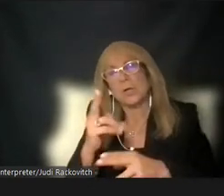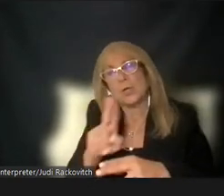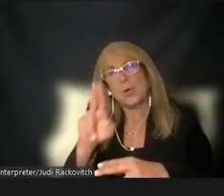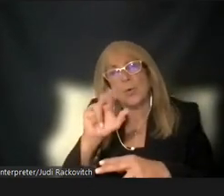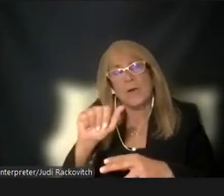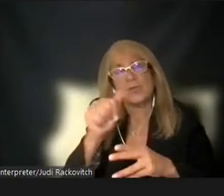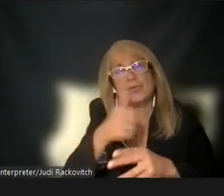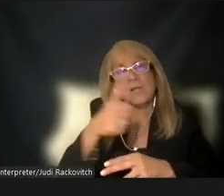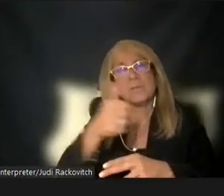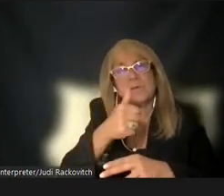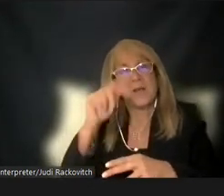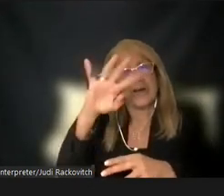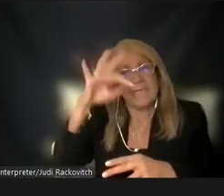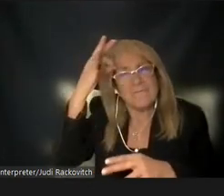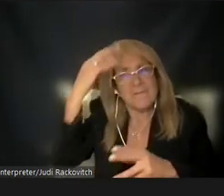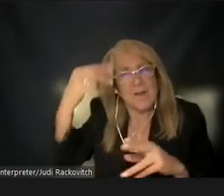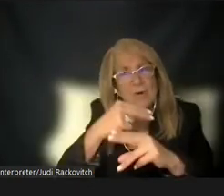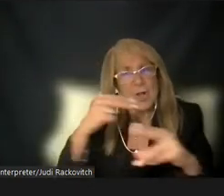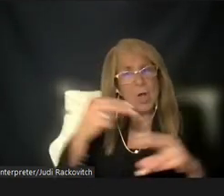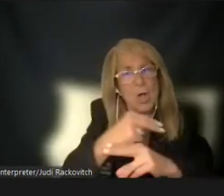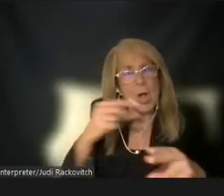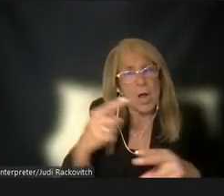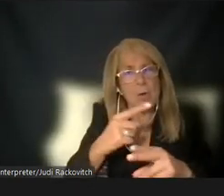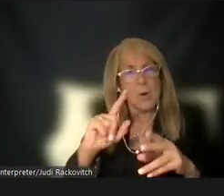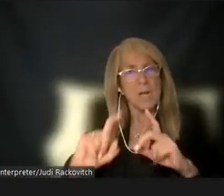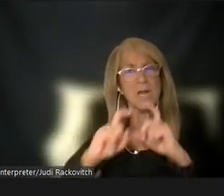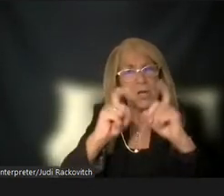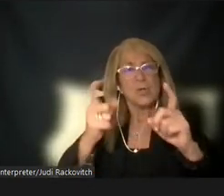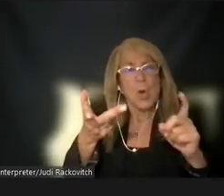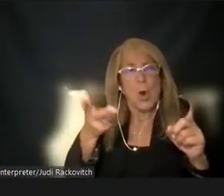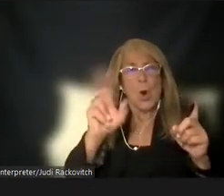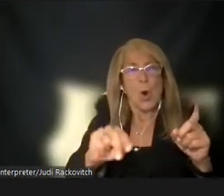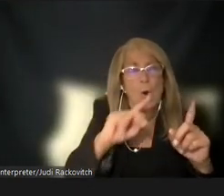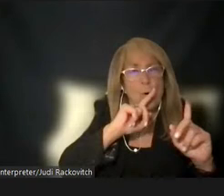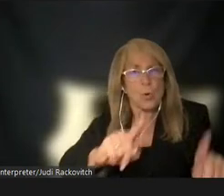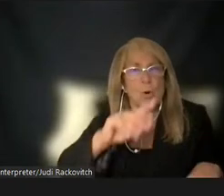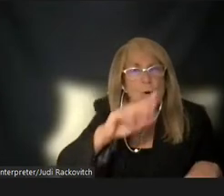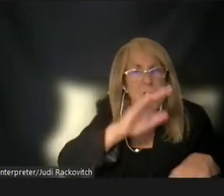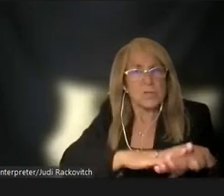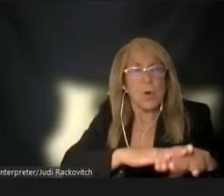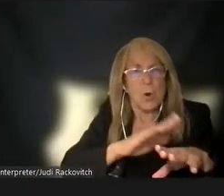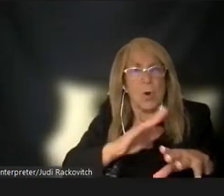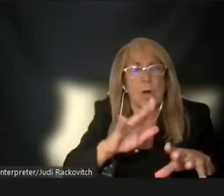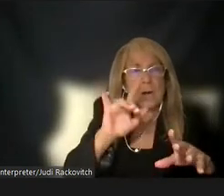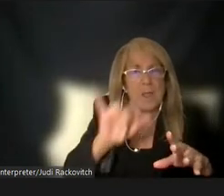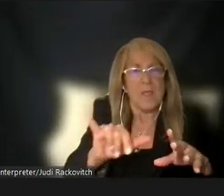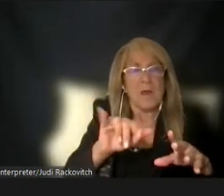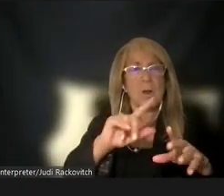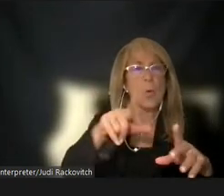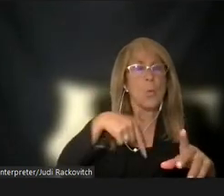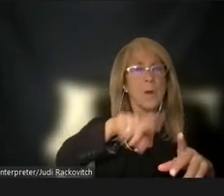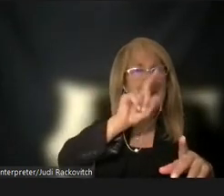have issued their own orders on environmental justice. Our environmental assessment must comply with all of these orders.